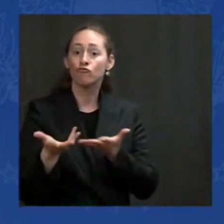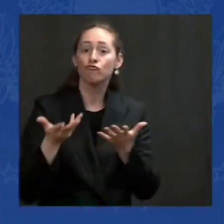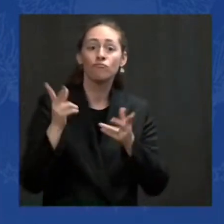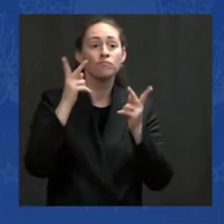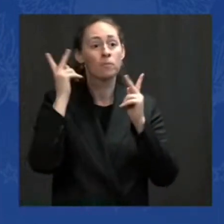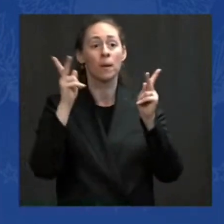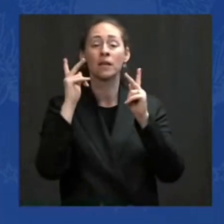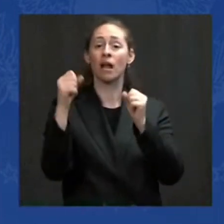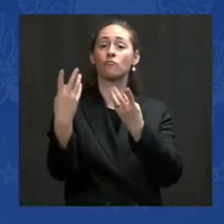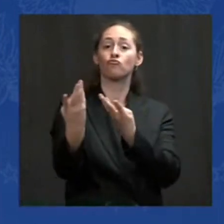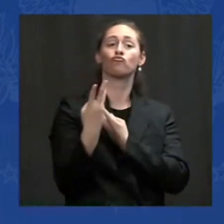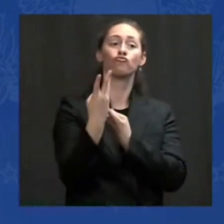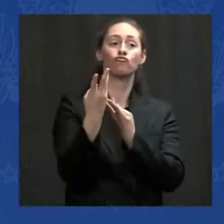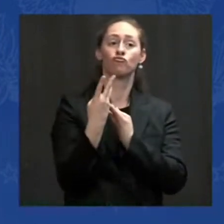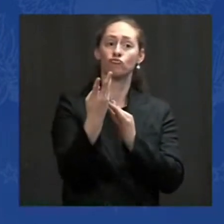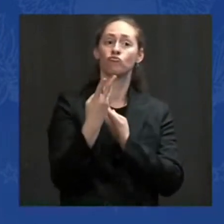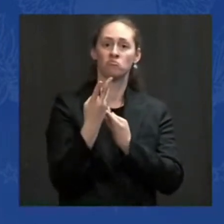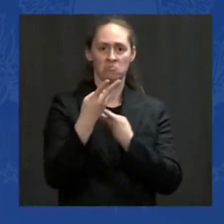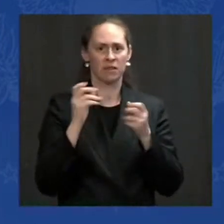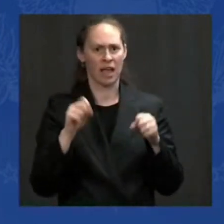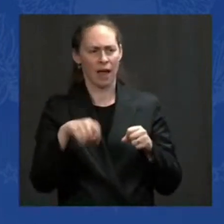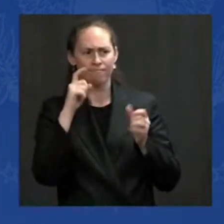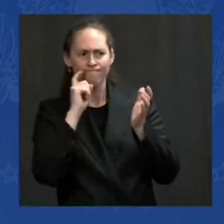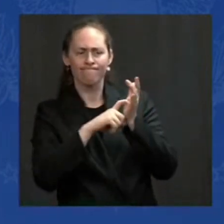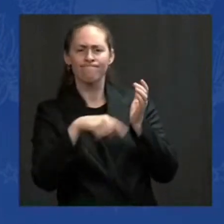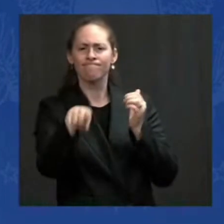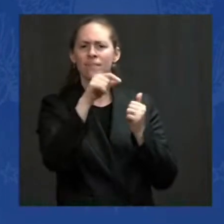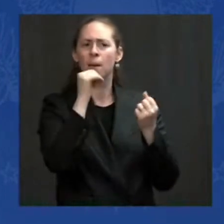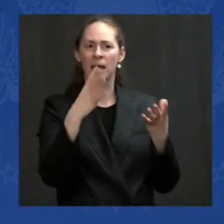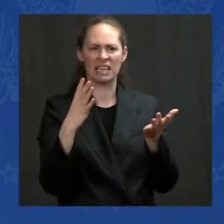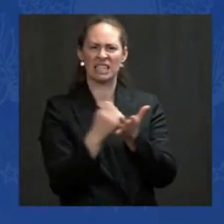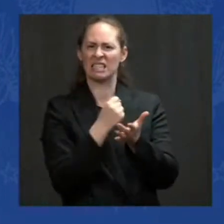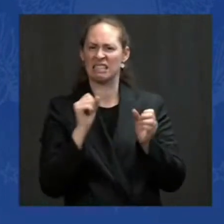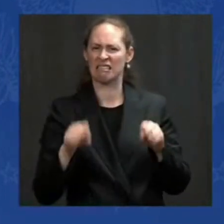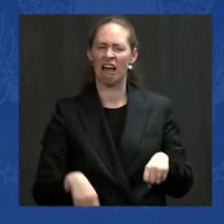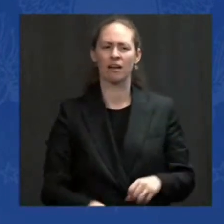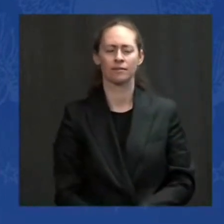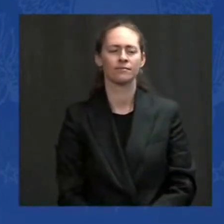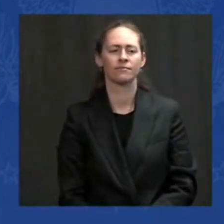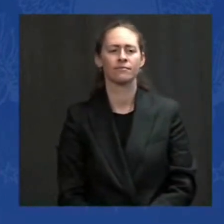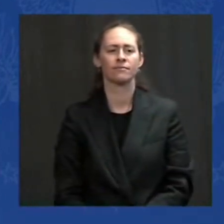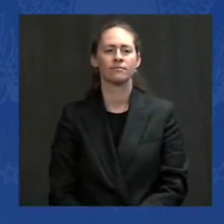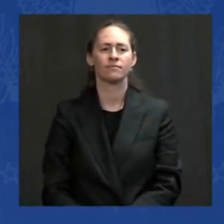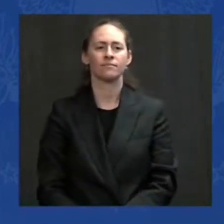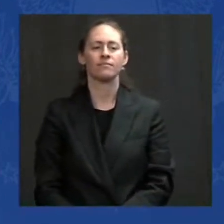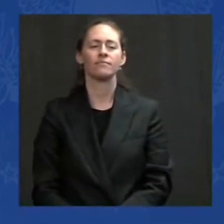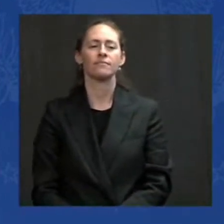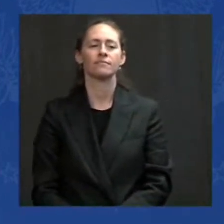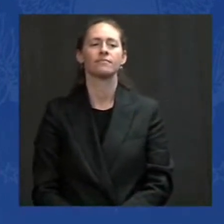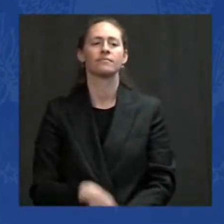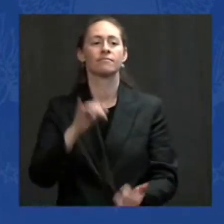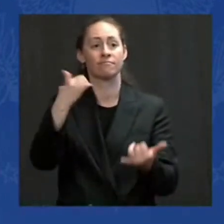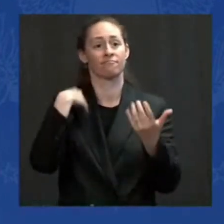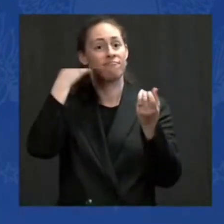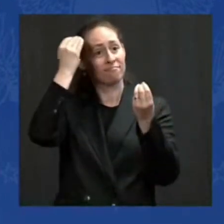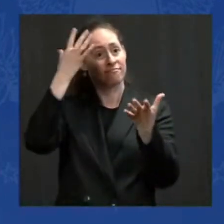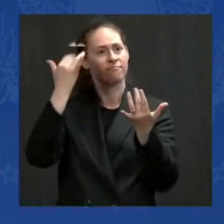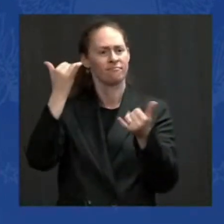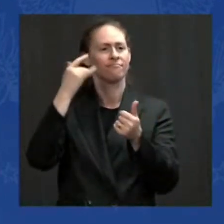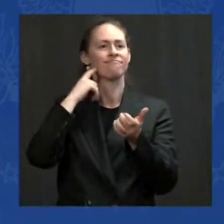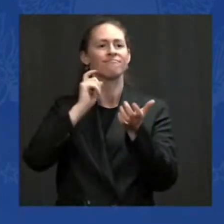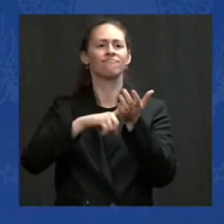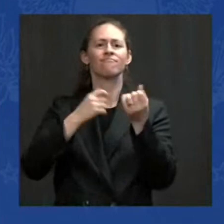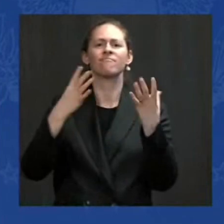lower. And today, we're pleased to announce that 4 of the nation's largest child care providers, that's